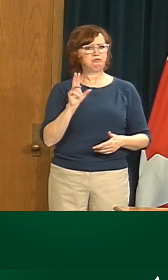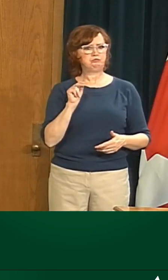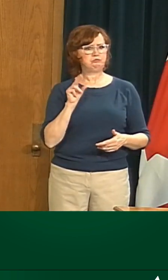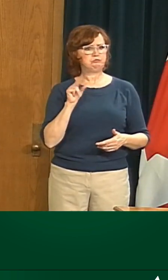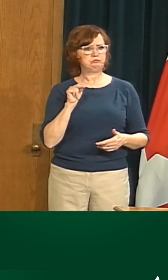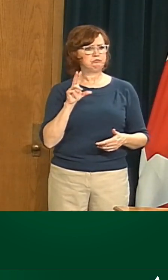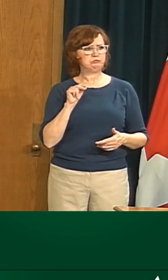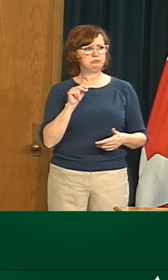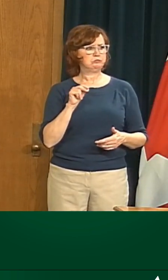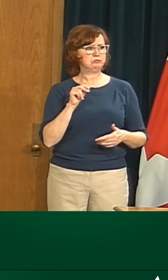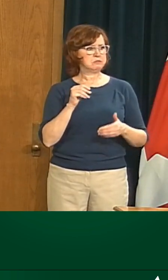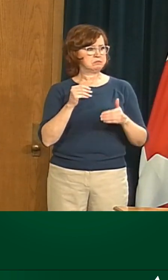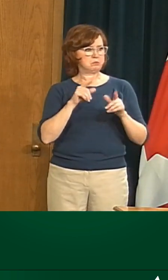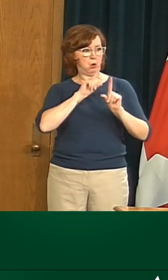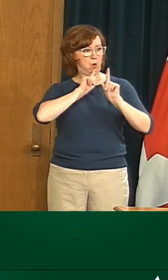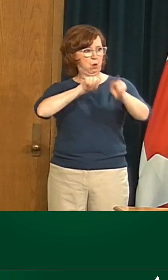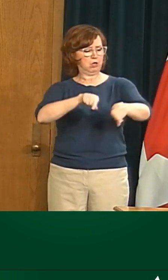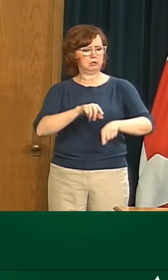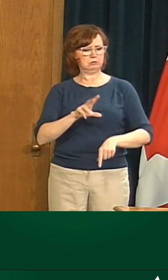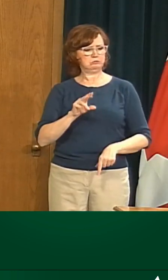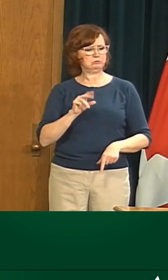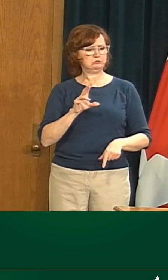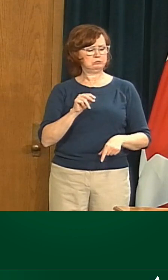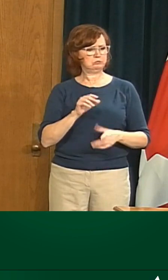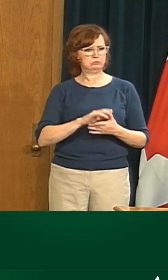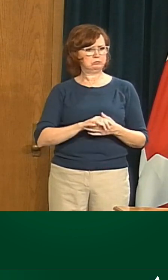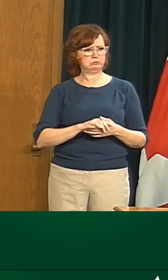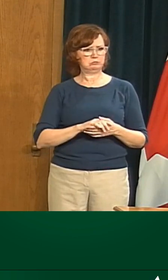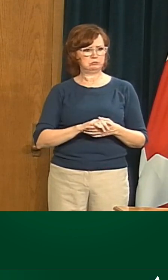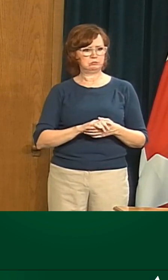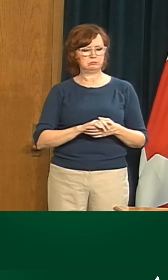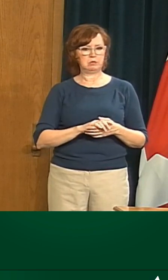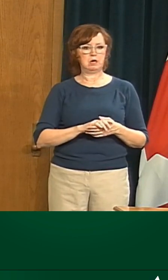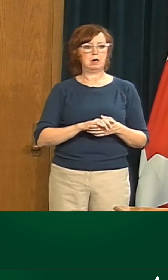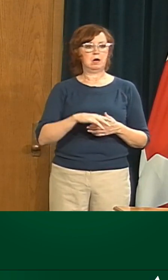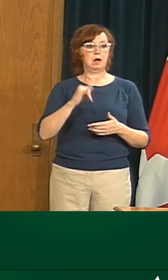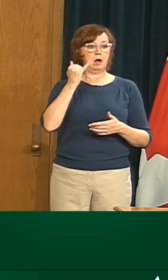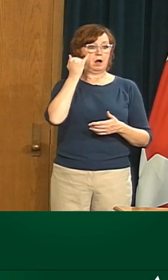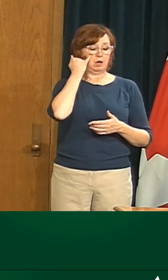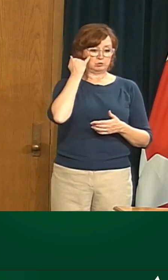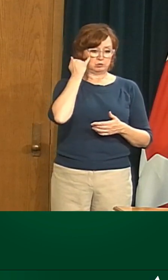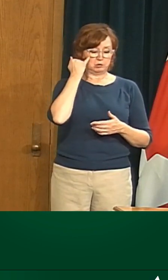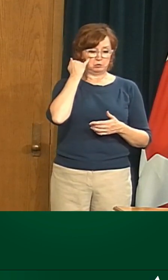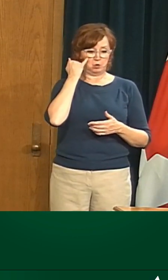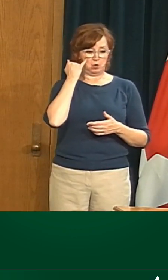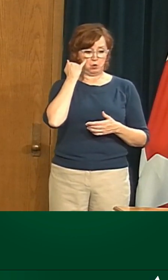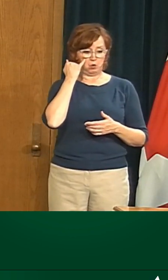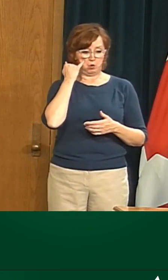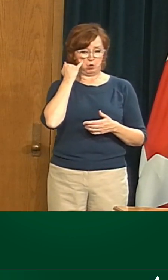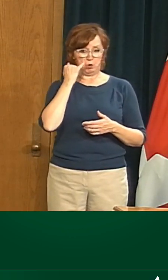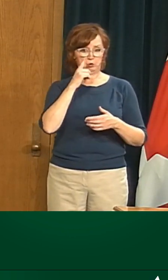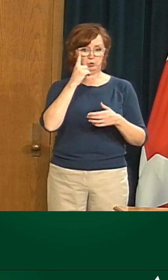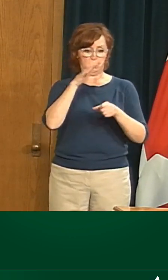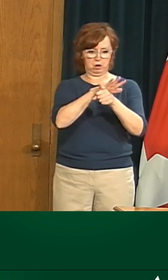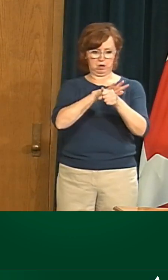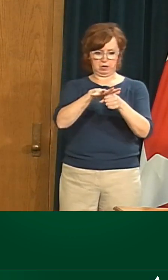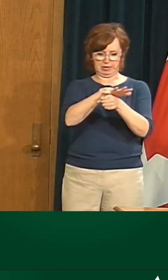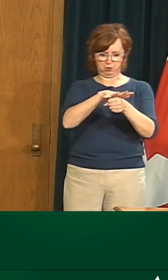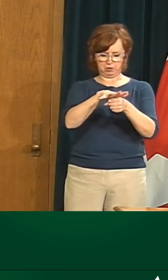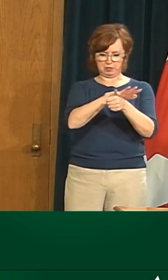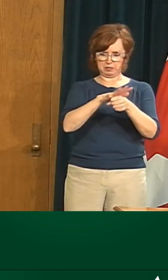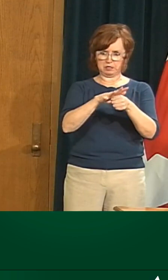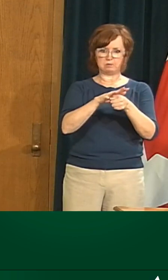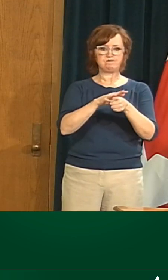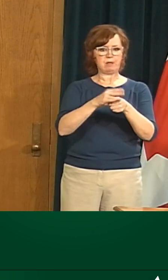if you will, with the province. In saying that, where there may be a localized flare-up or anything of that nature, we will be working with those municipalities